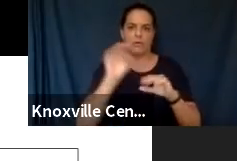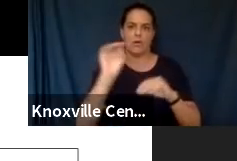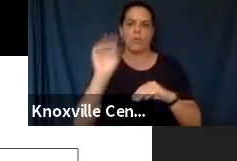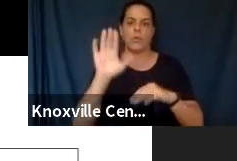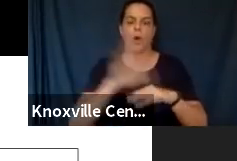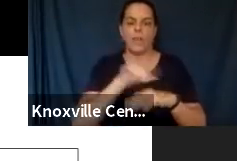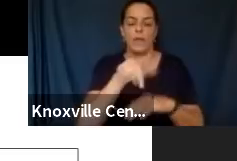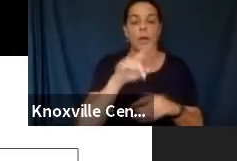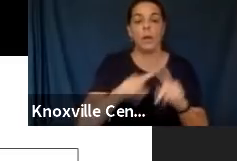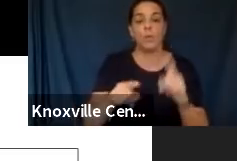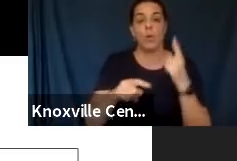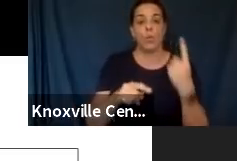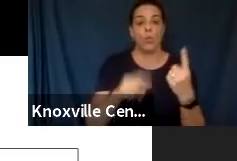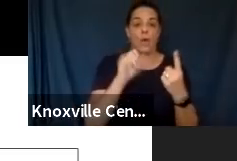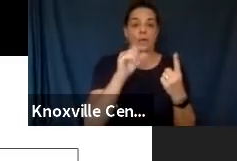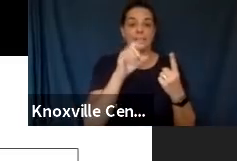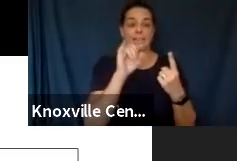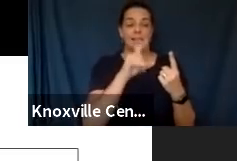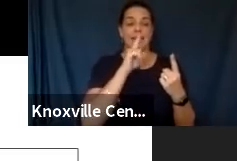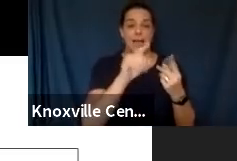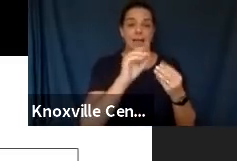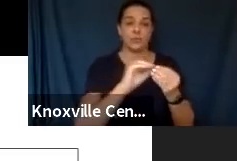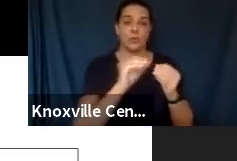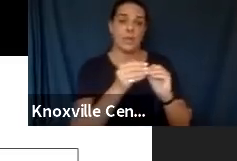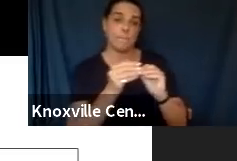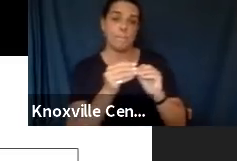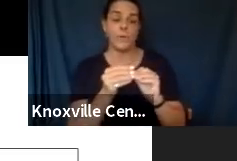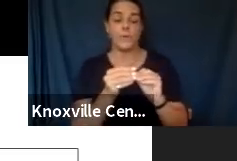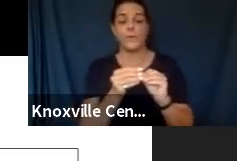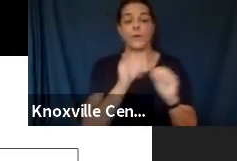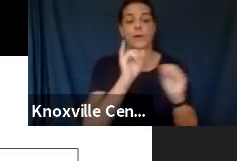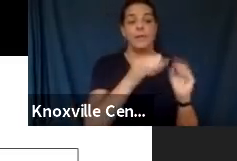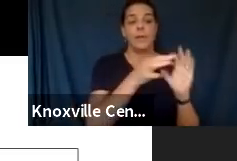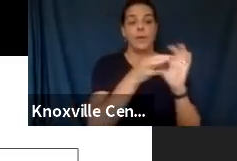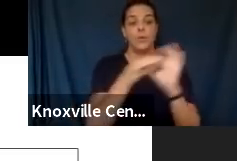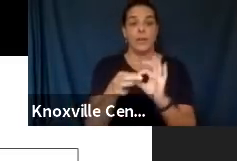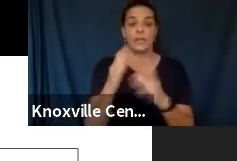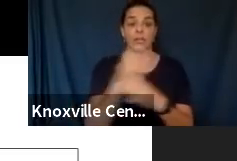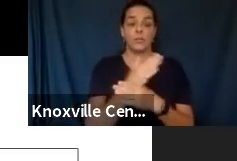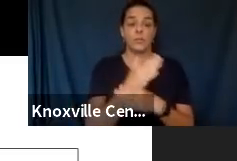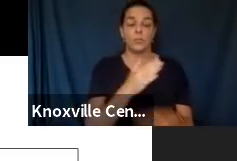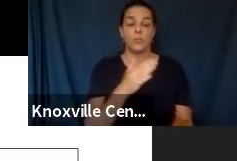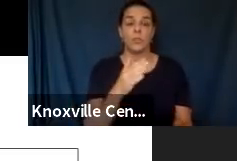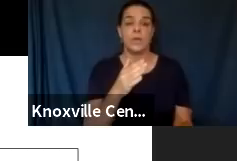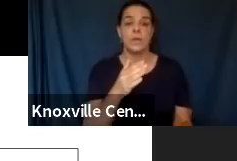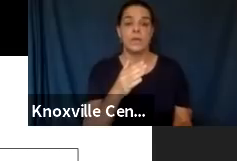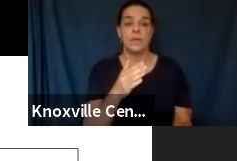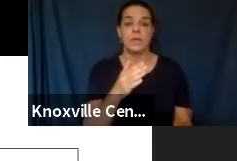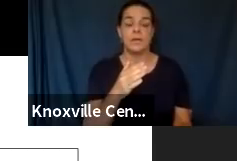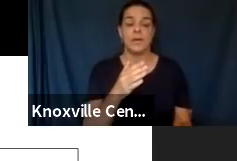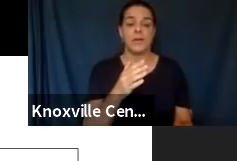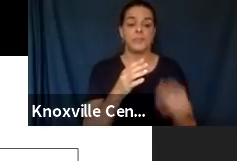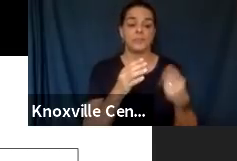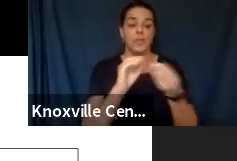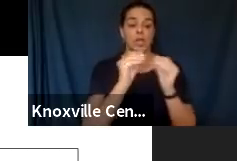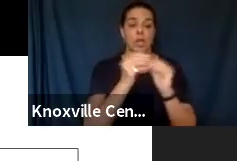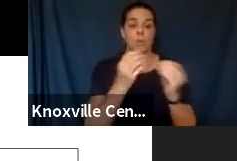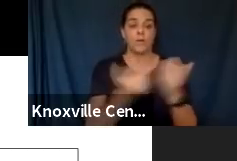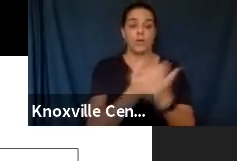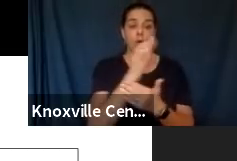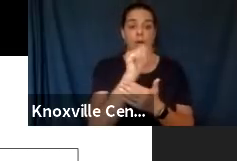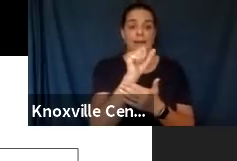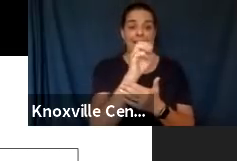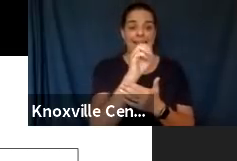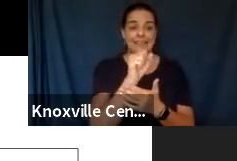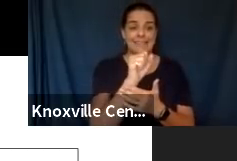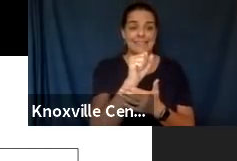the actual number, the relationship between the number of new cases, 1,000 new